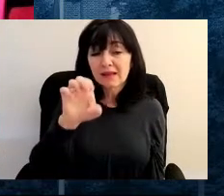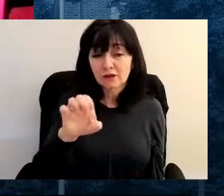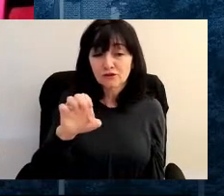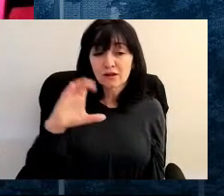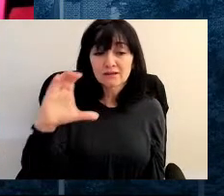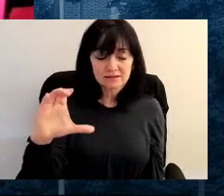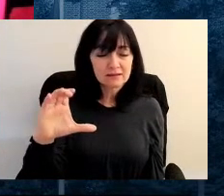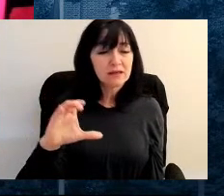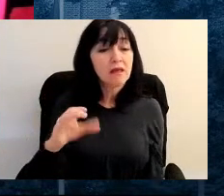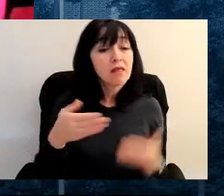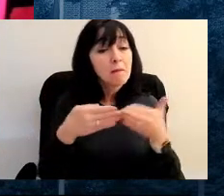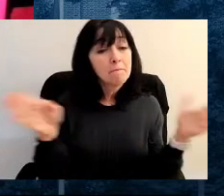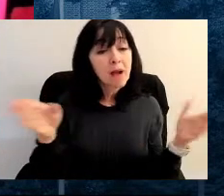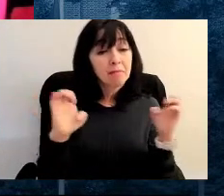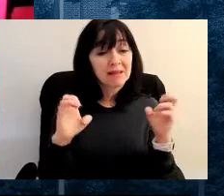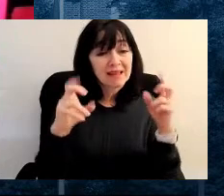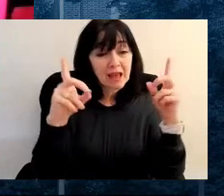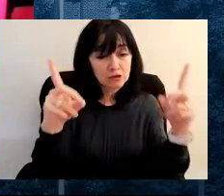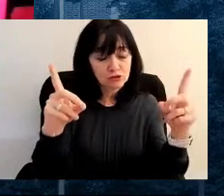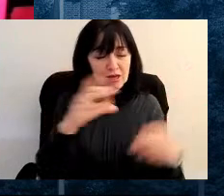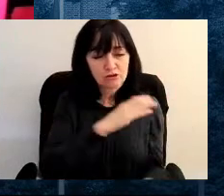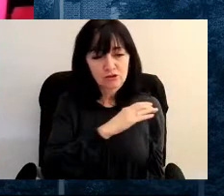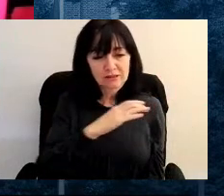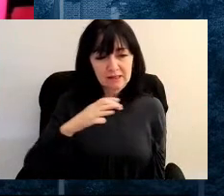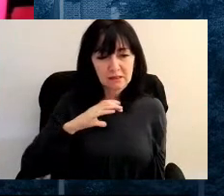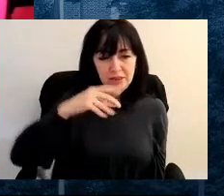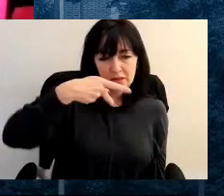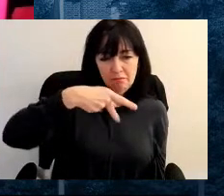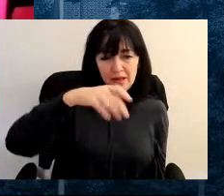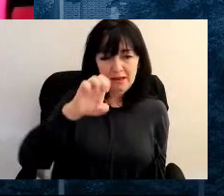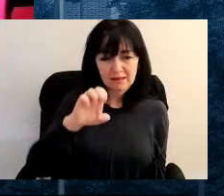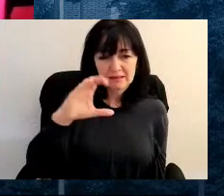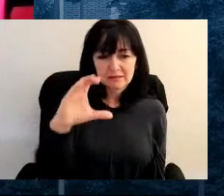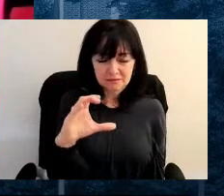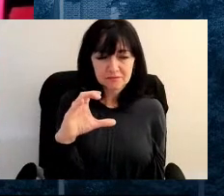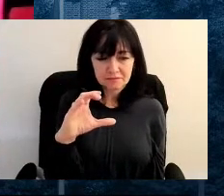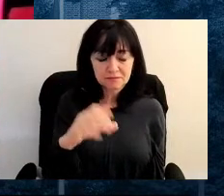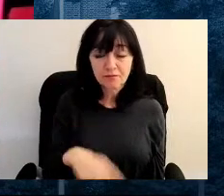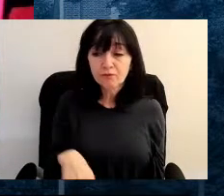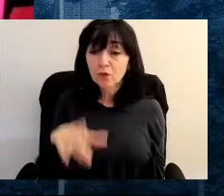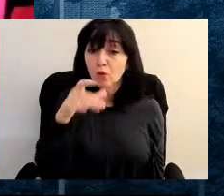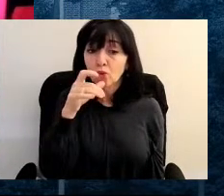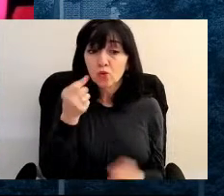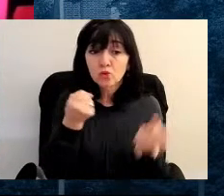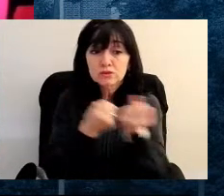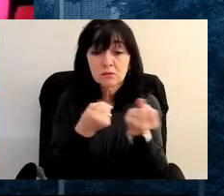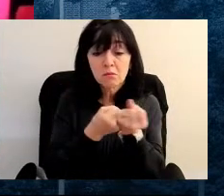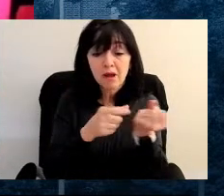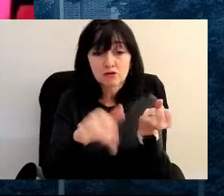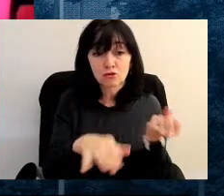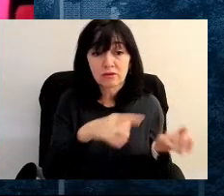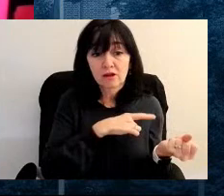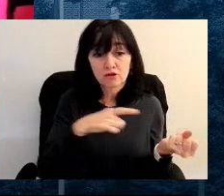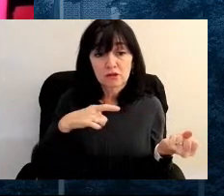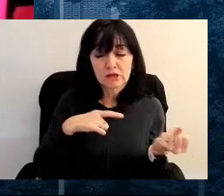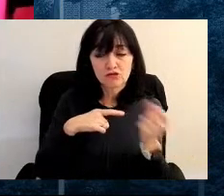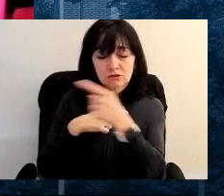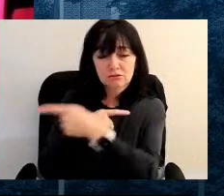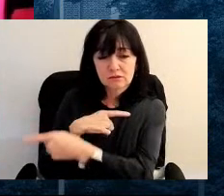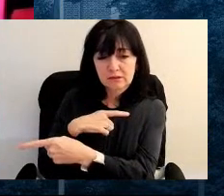Committee. And the sponsor of that bill, Senator Townsend, is here today, along with a number of other